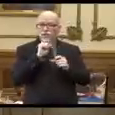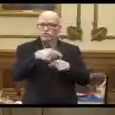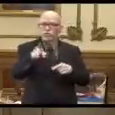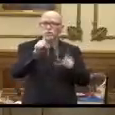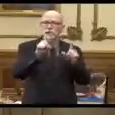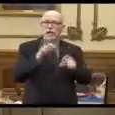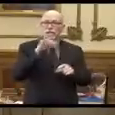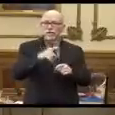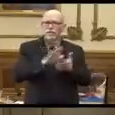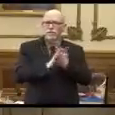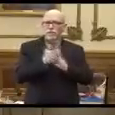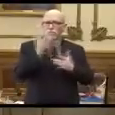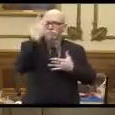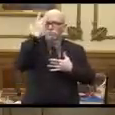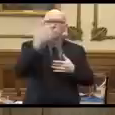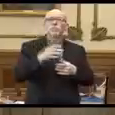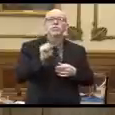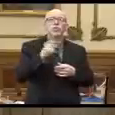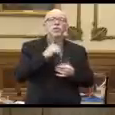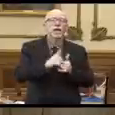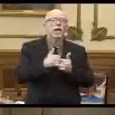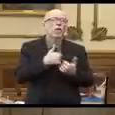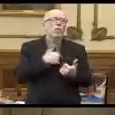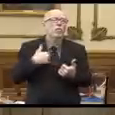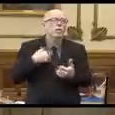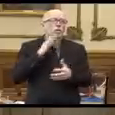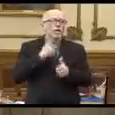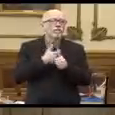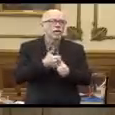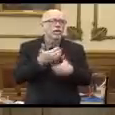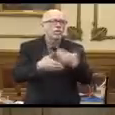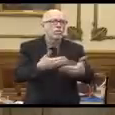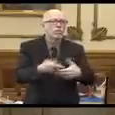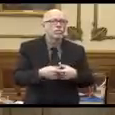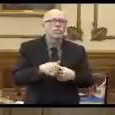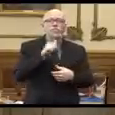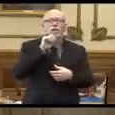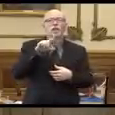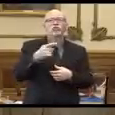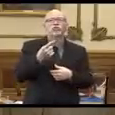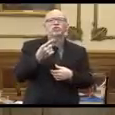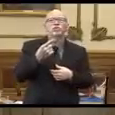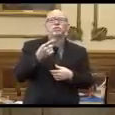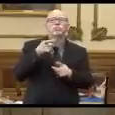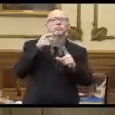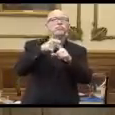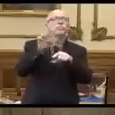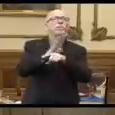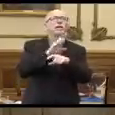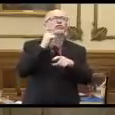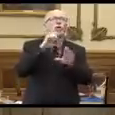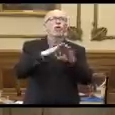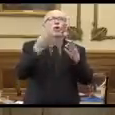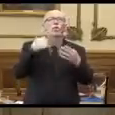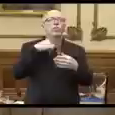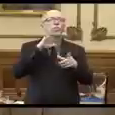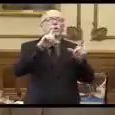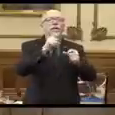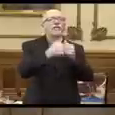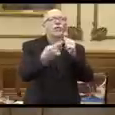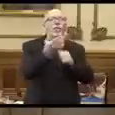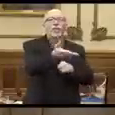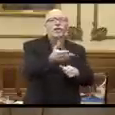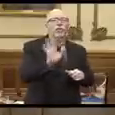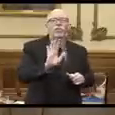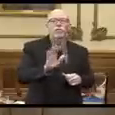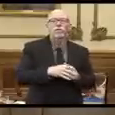they're symptomatic. So that is how we would follow that out. We're not going just to a particular business business that just now opened up and saying, let's test everybody